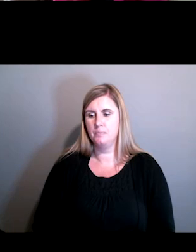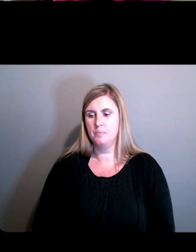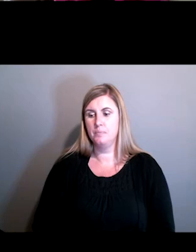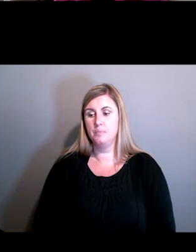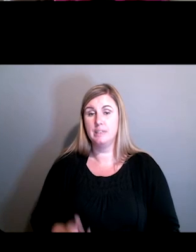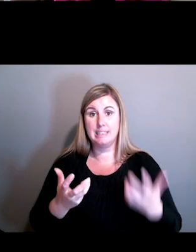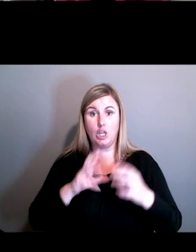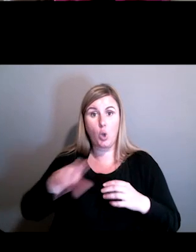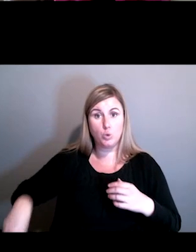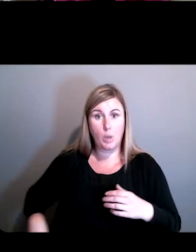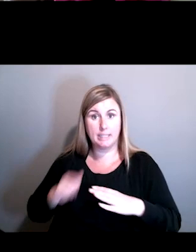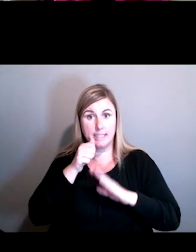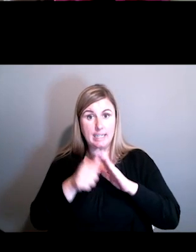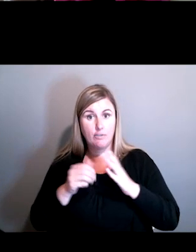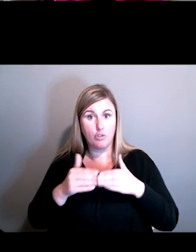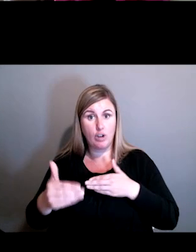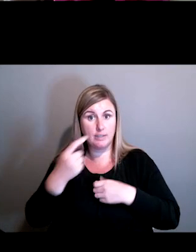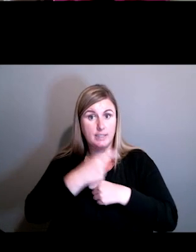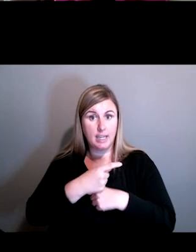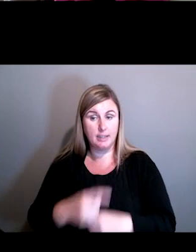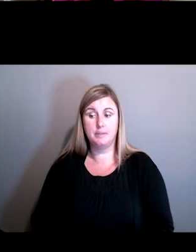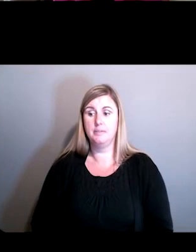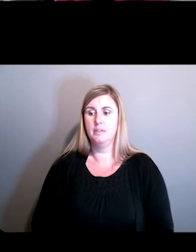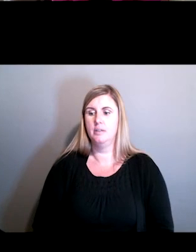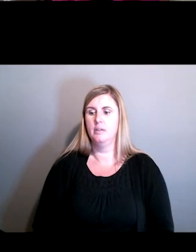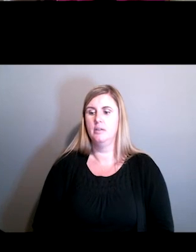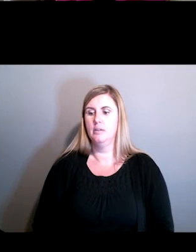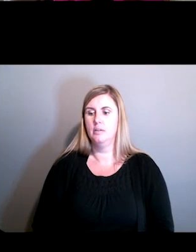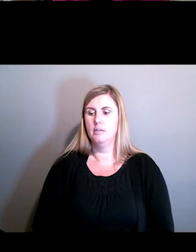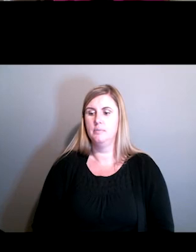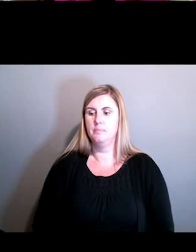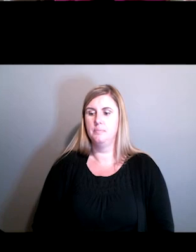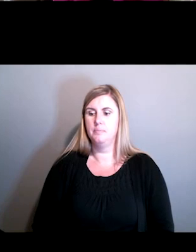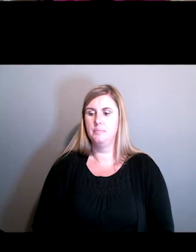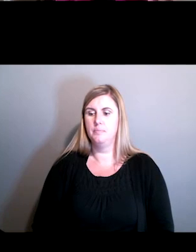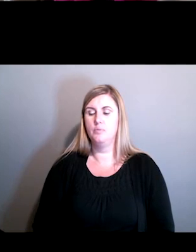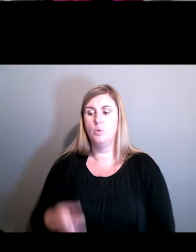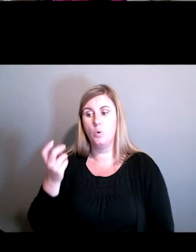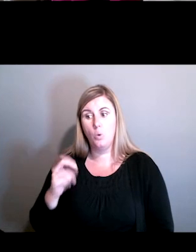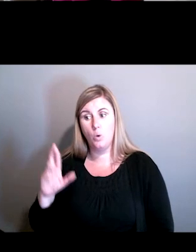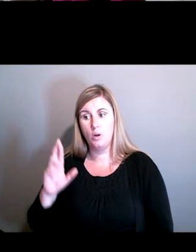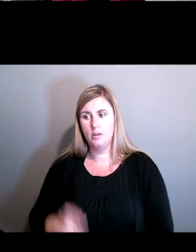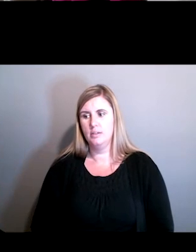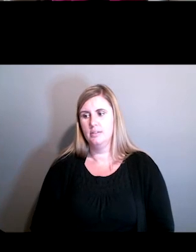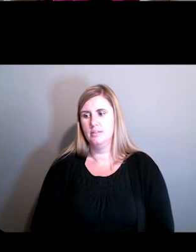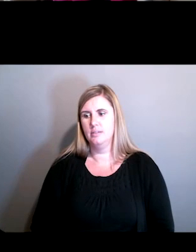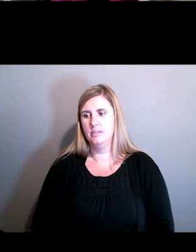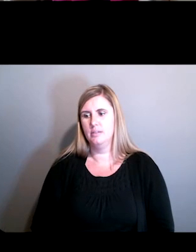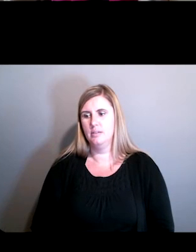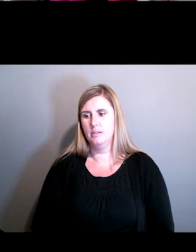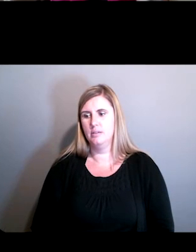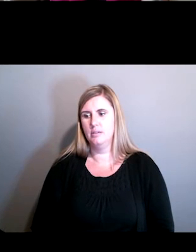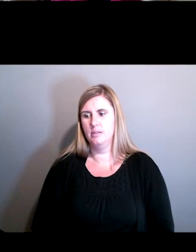day. Or There it comes. You briefly pause,